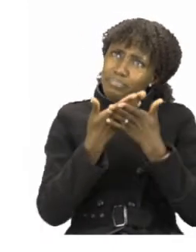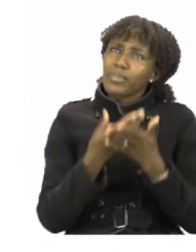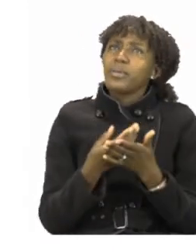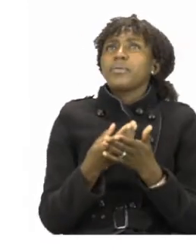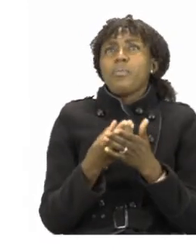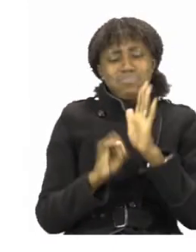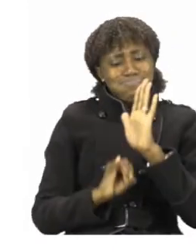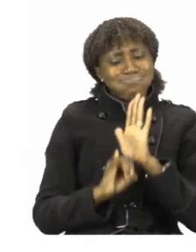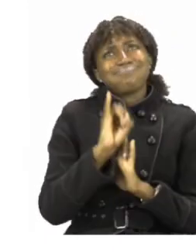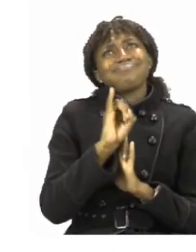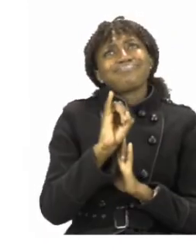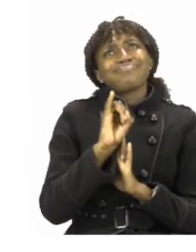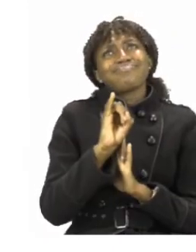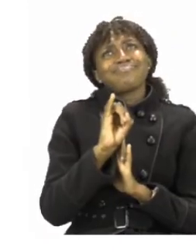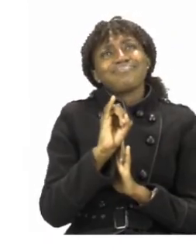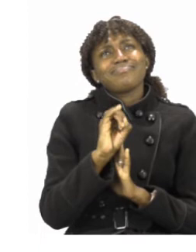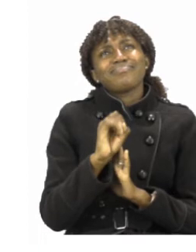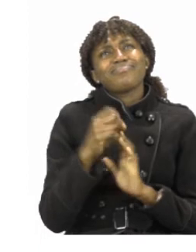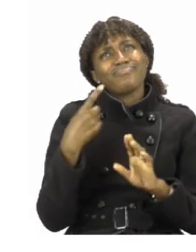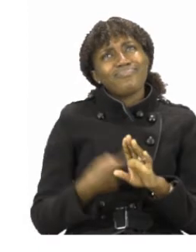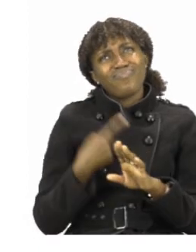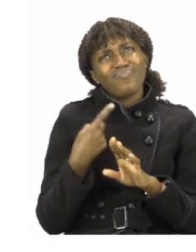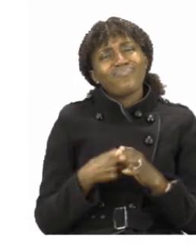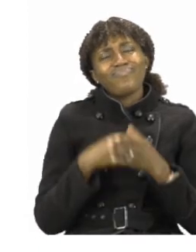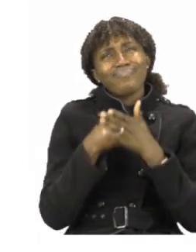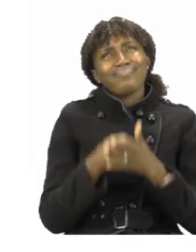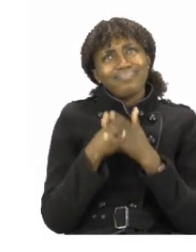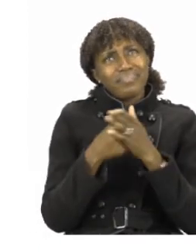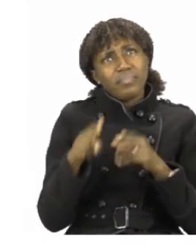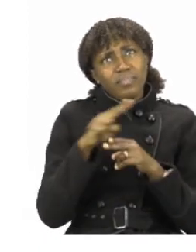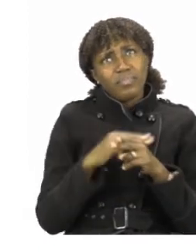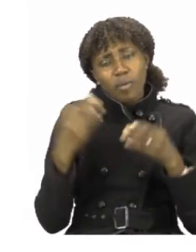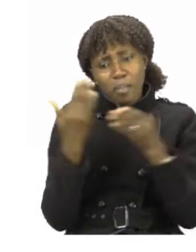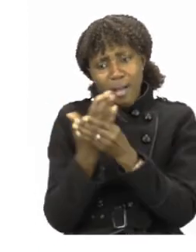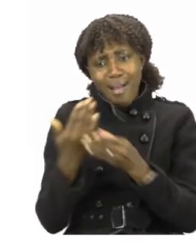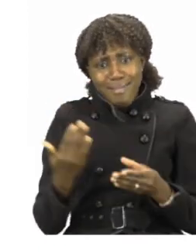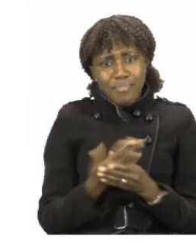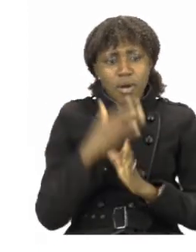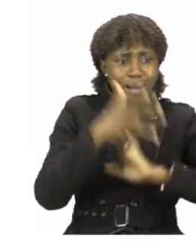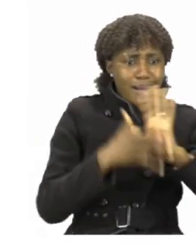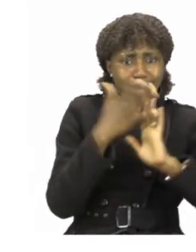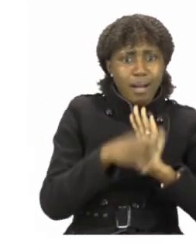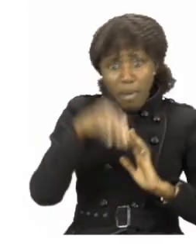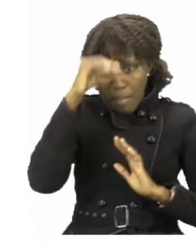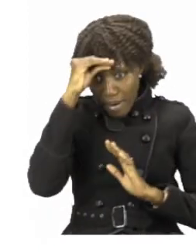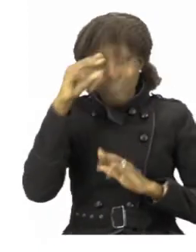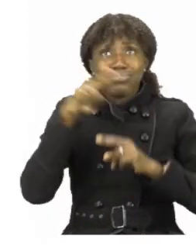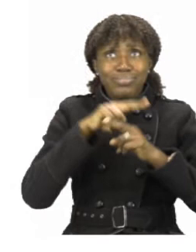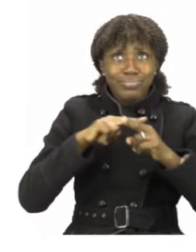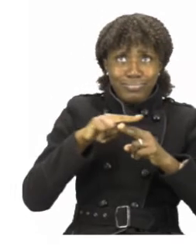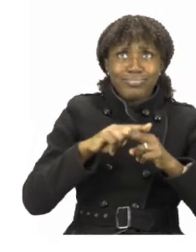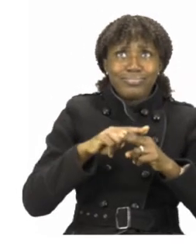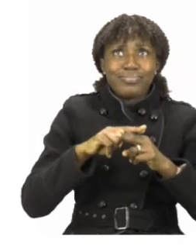vocabulary. We should try and use any new words we find every time we are writing and speaking.